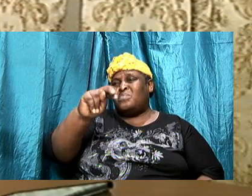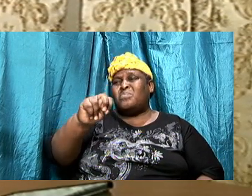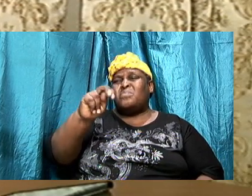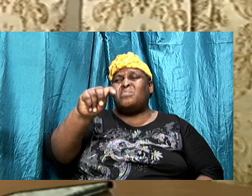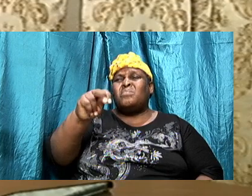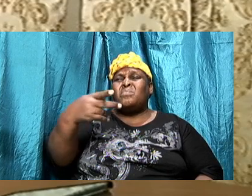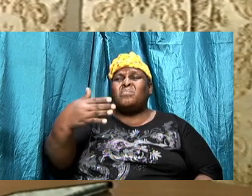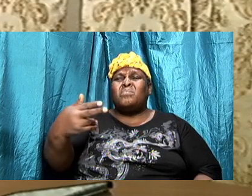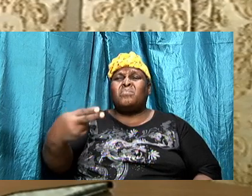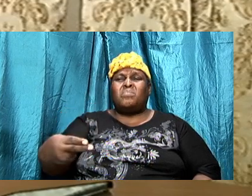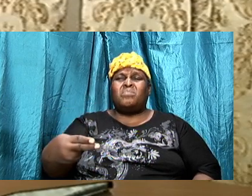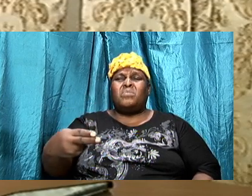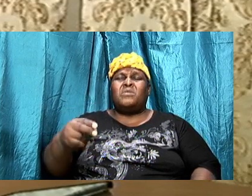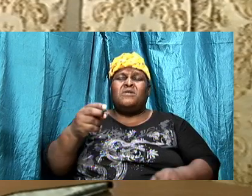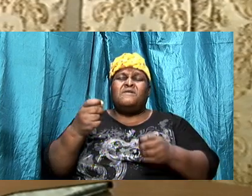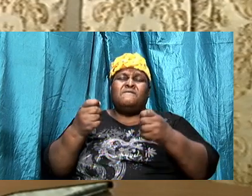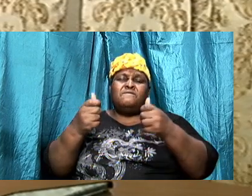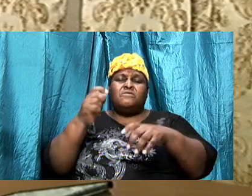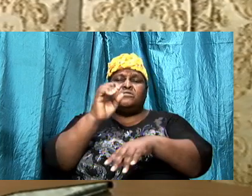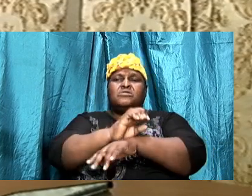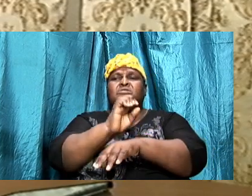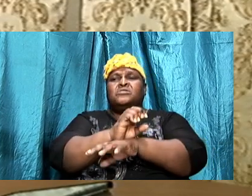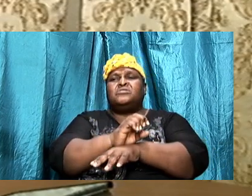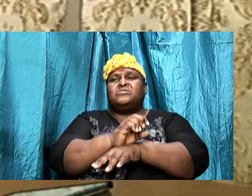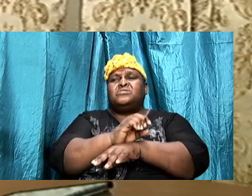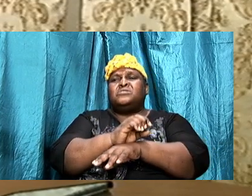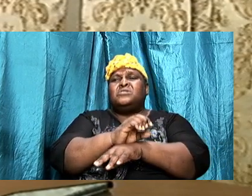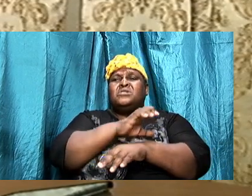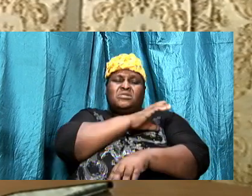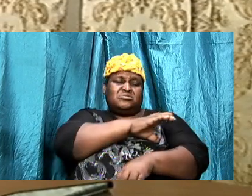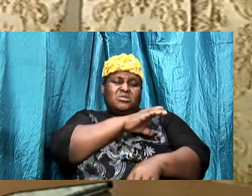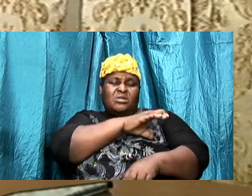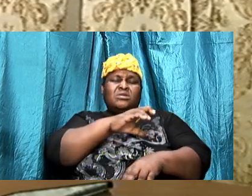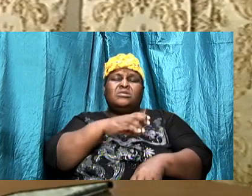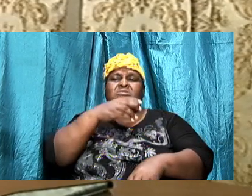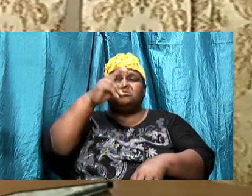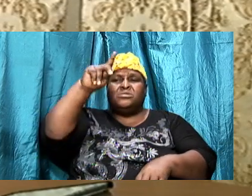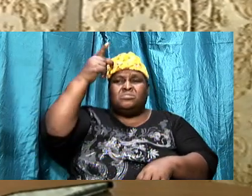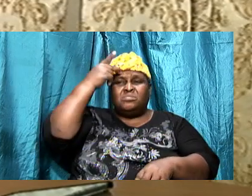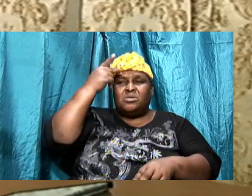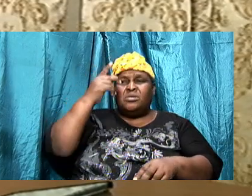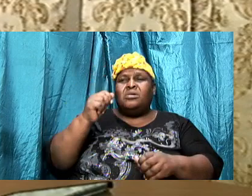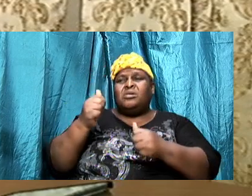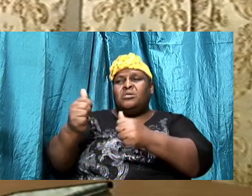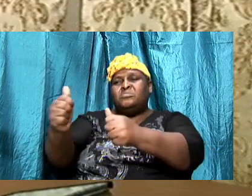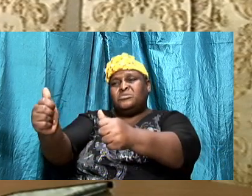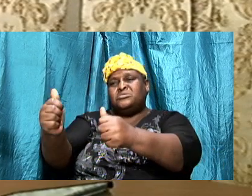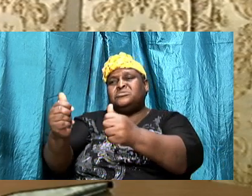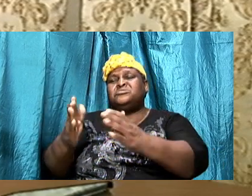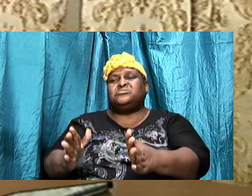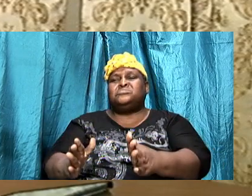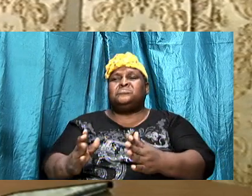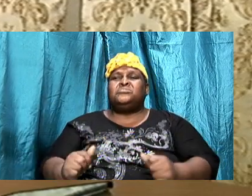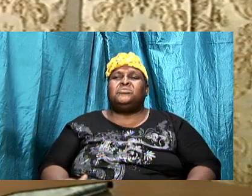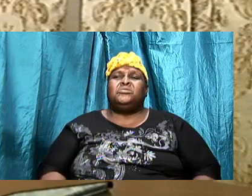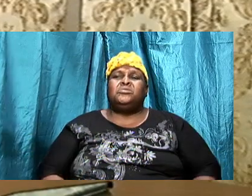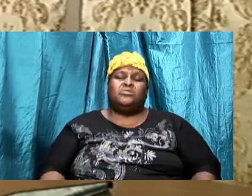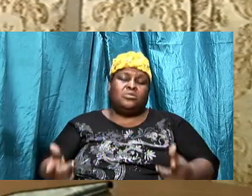that challenged Paul's apostleship. And when we come to chapter 9 of the book of